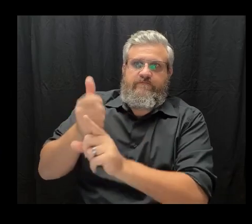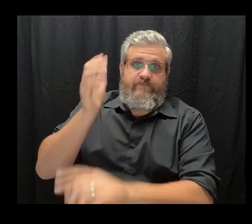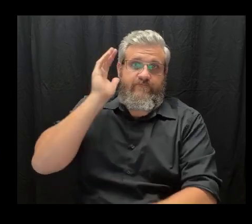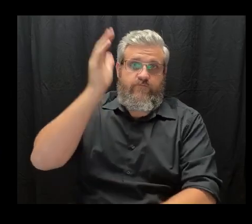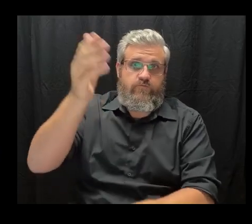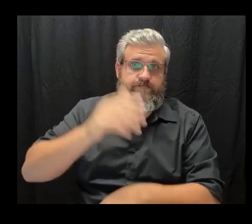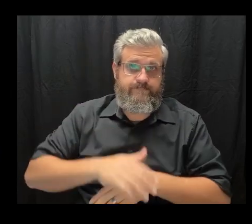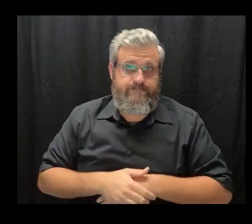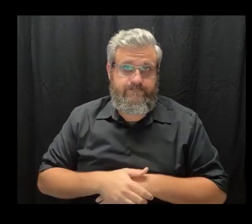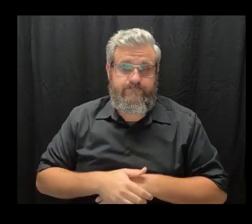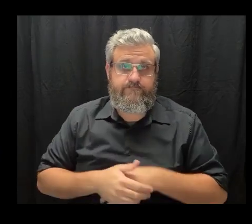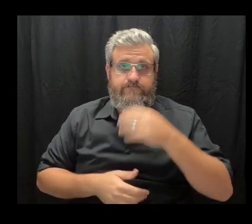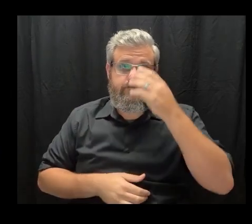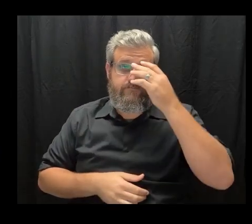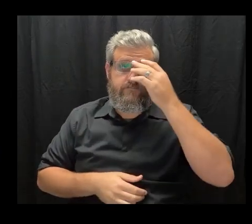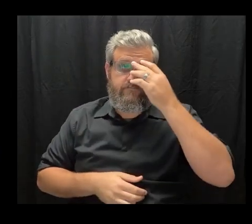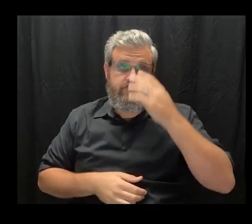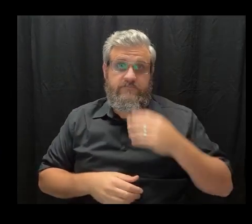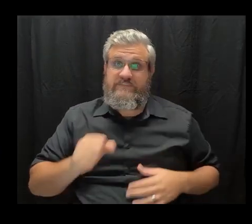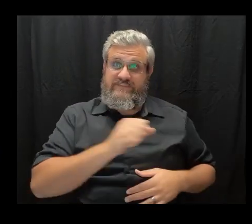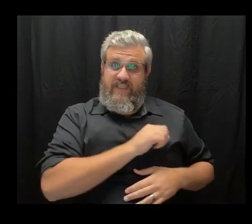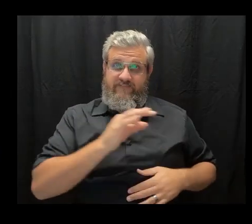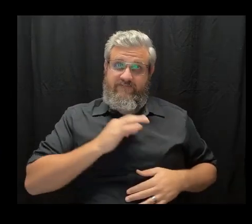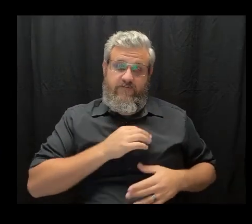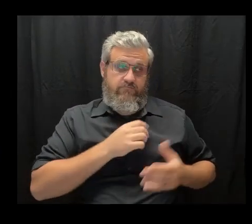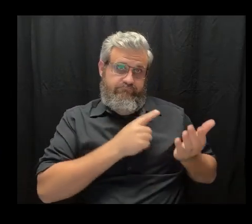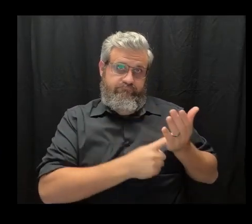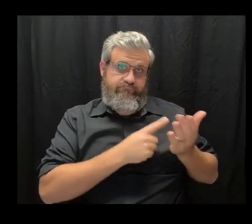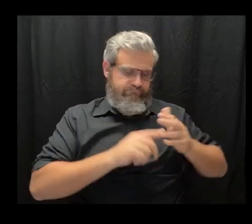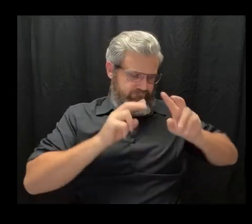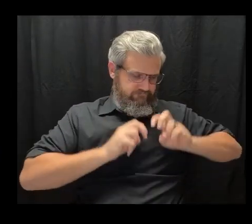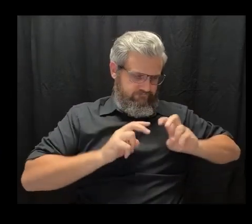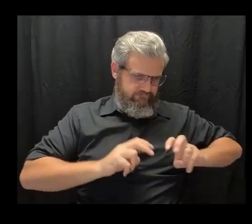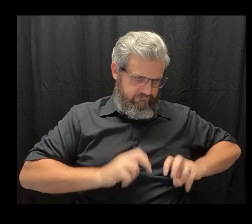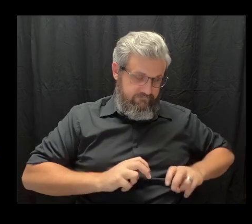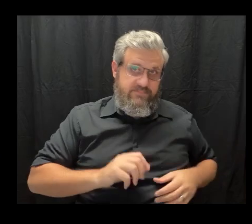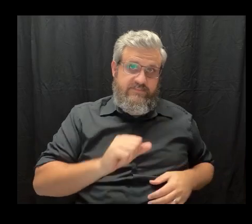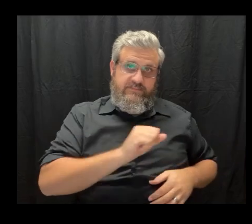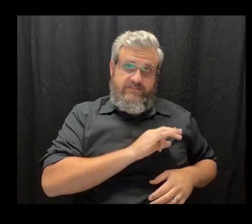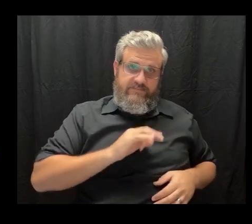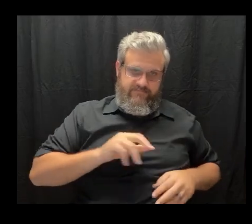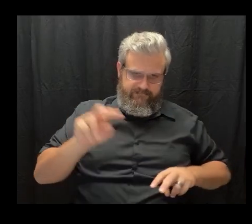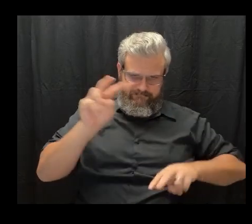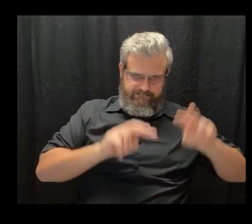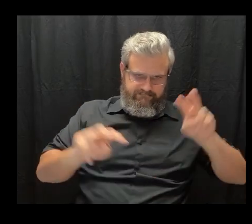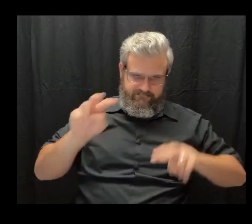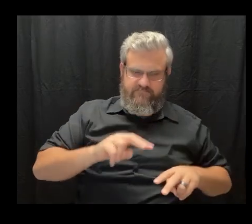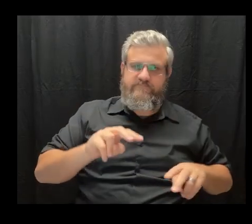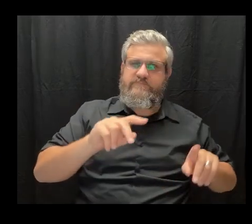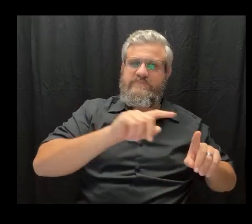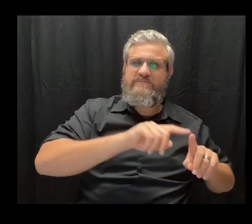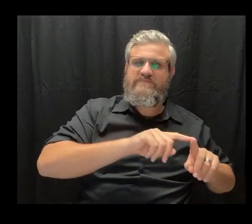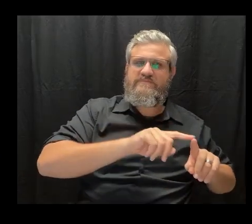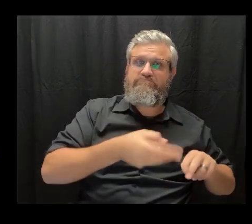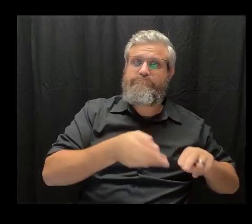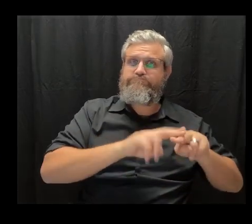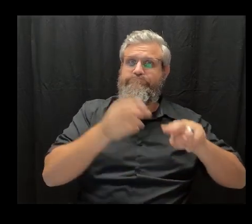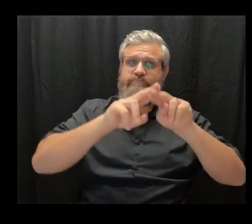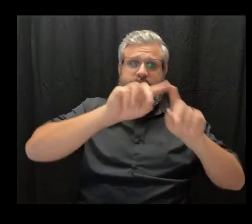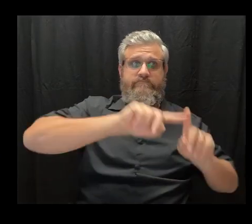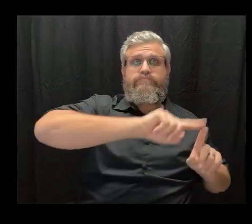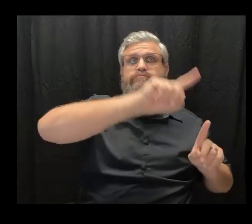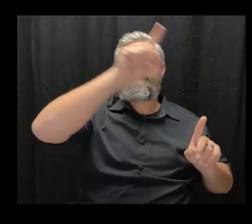Staff debrief and self-reflection. Staff review the escalation cycle and reflect on their own behavior and their classroom